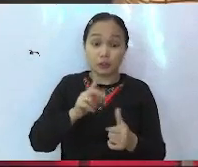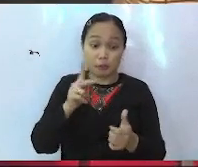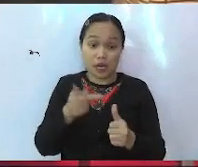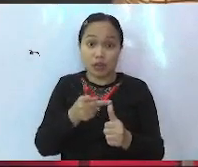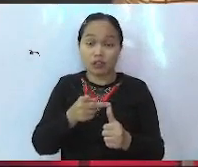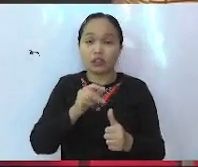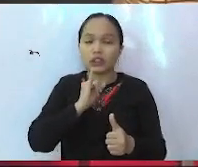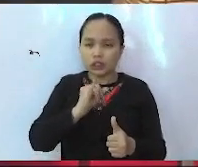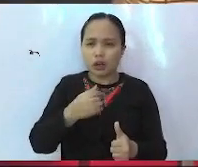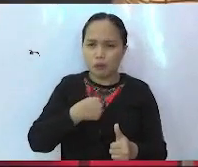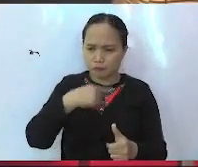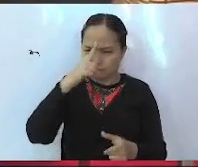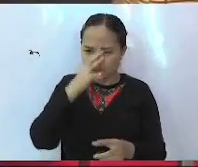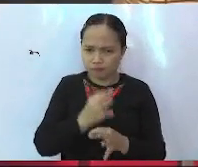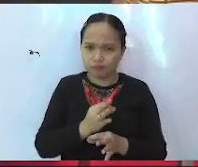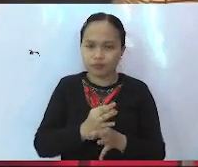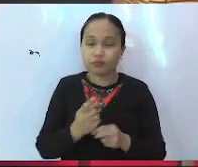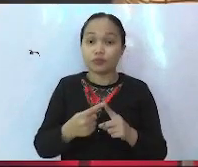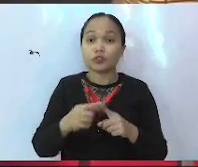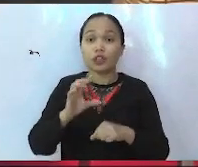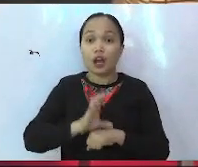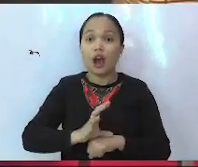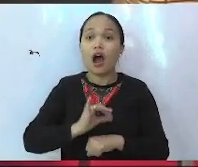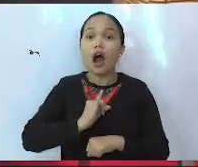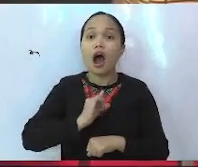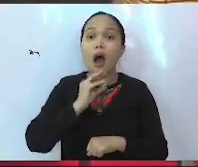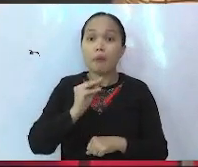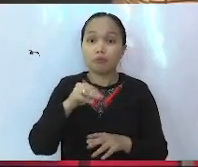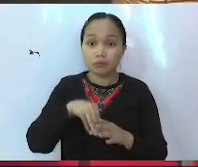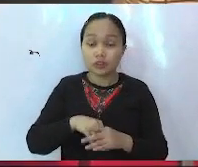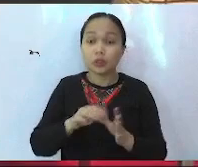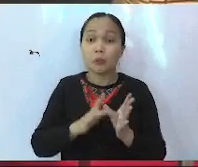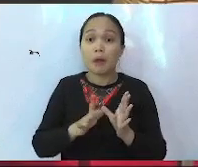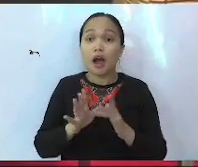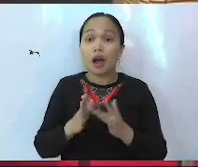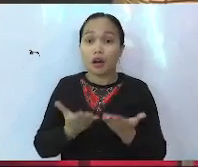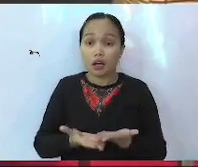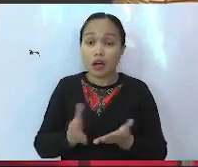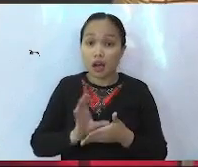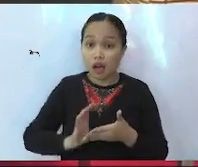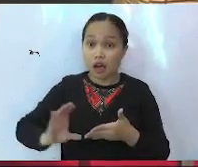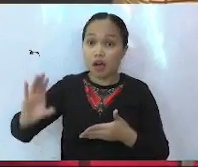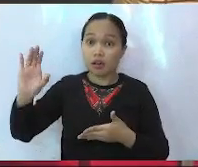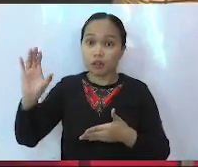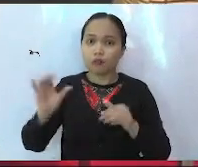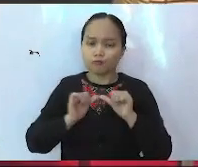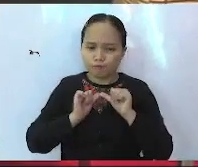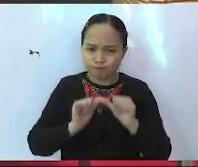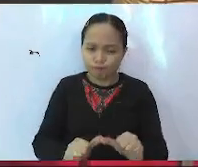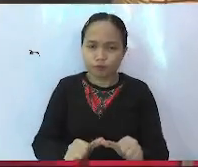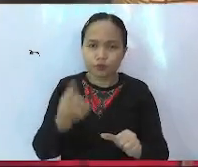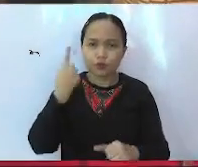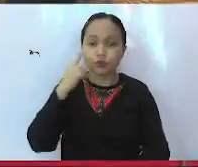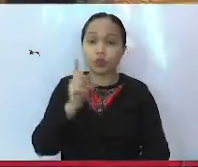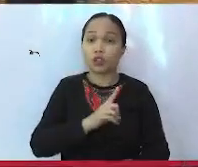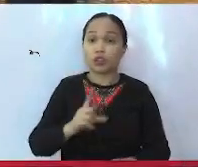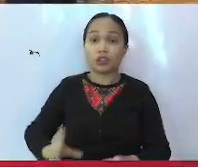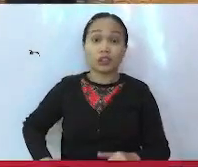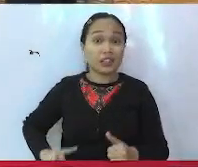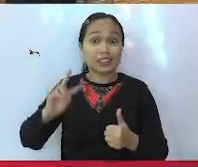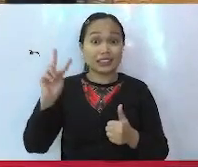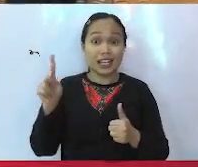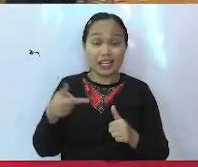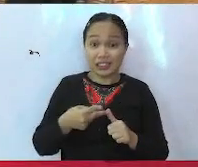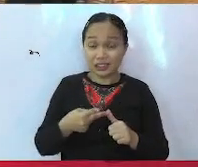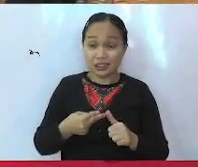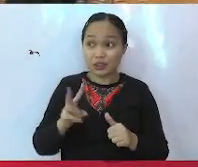to church. That's it. The primary position is I'm in Bible college going forward for the Lord. Yeah. And the secondary position,